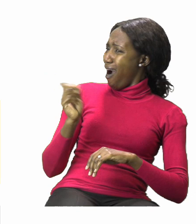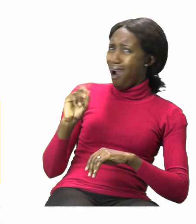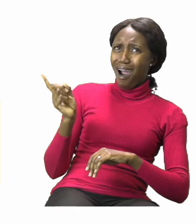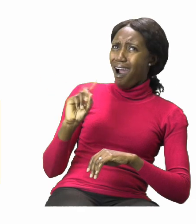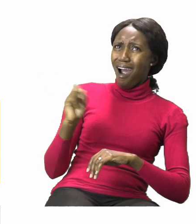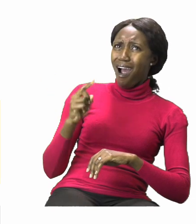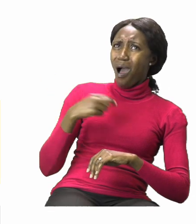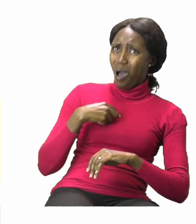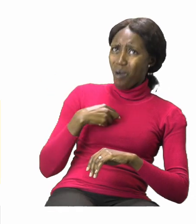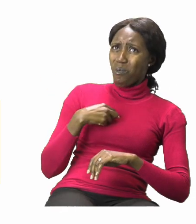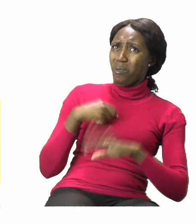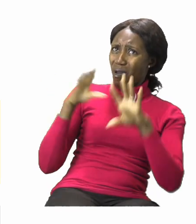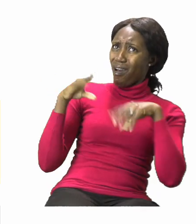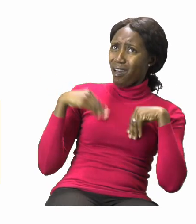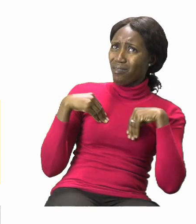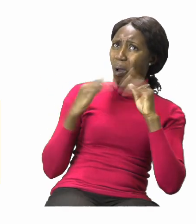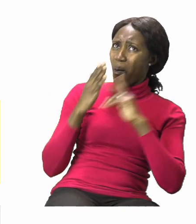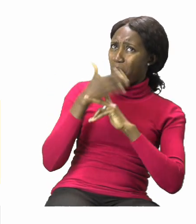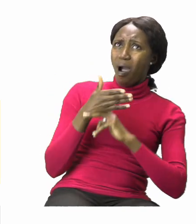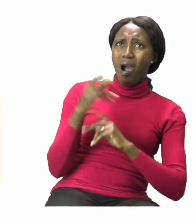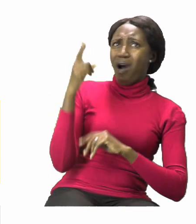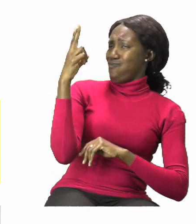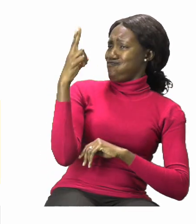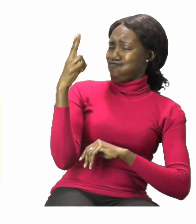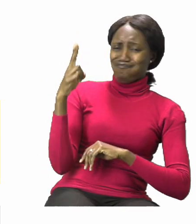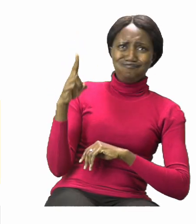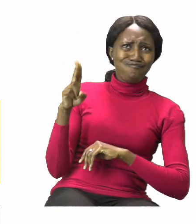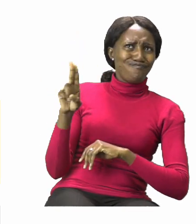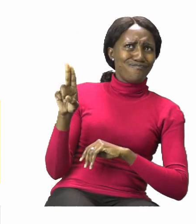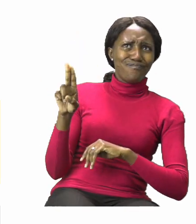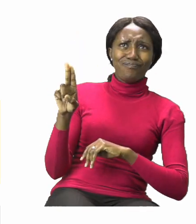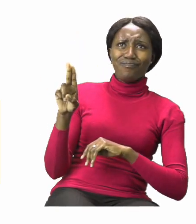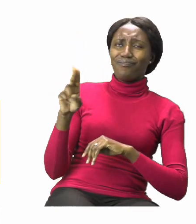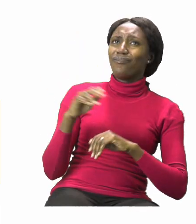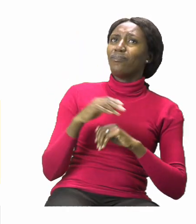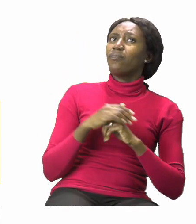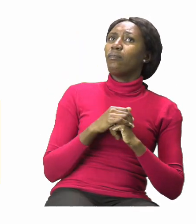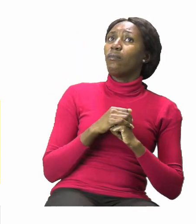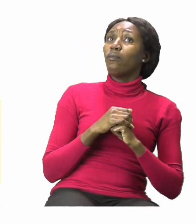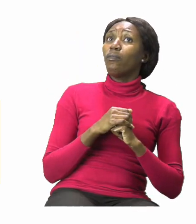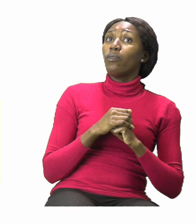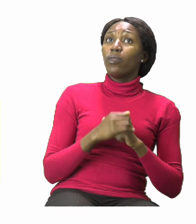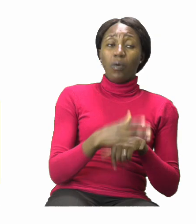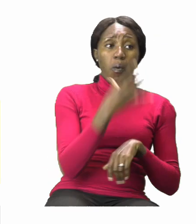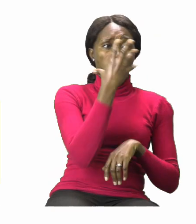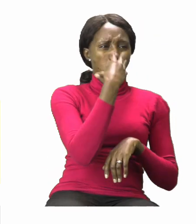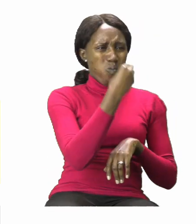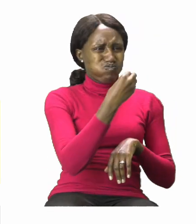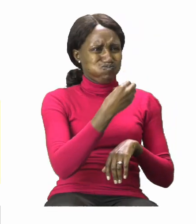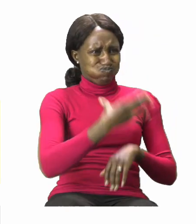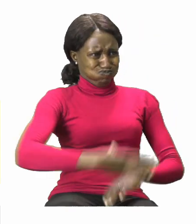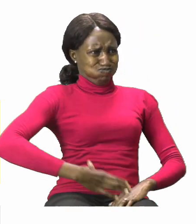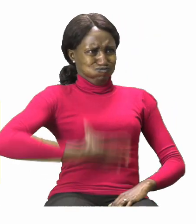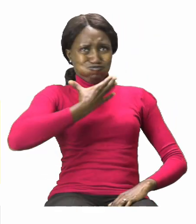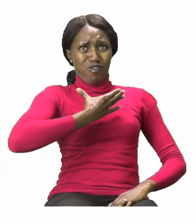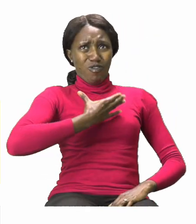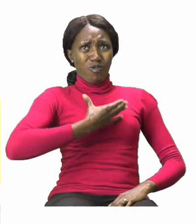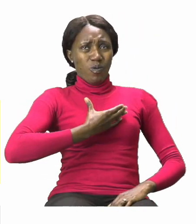hairs of my chinny chin chin." The wolf got mad and he